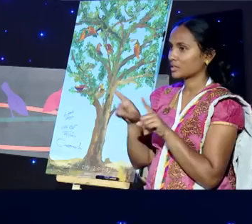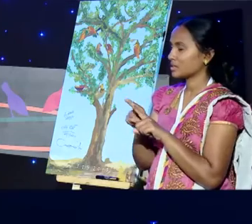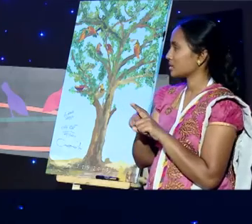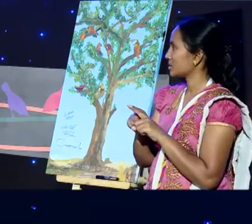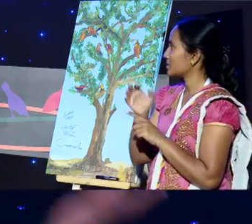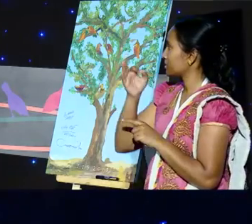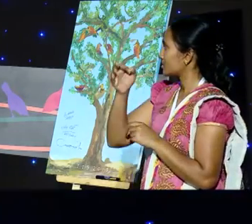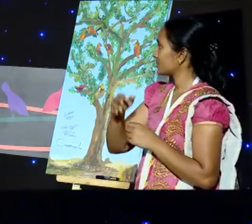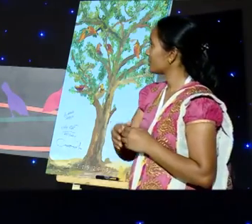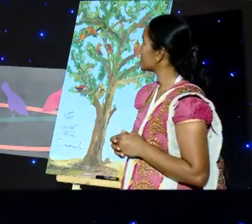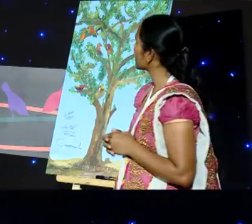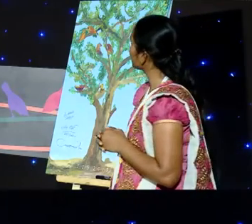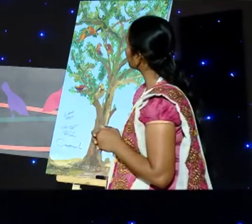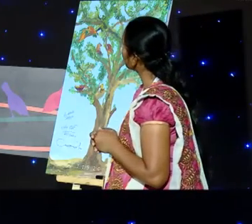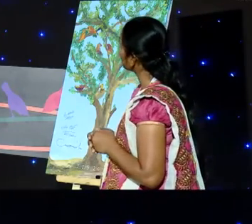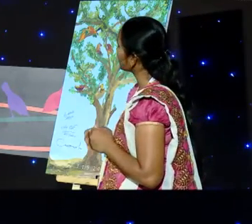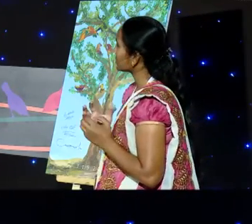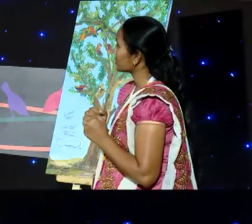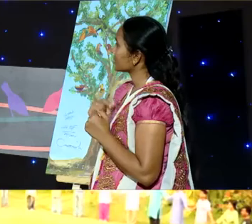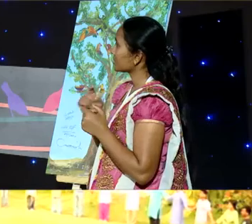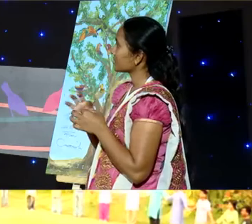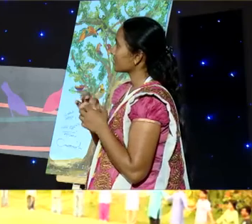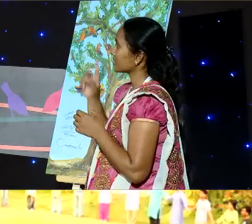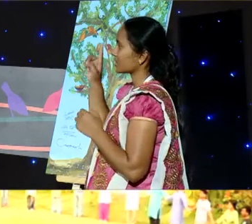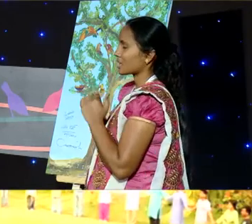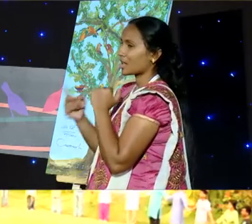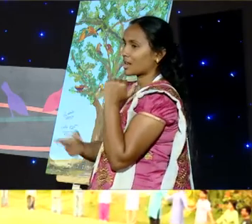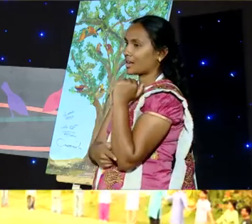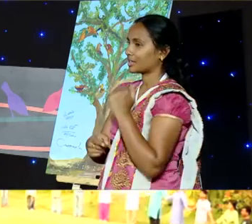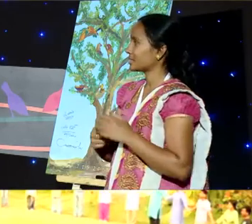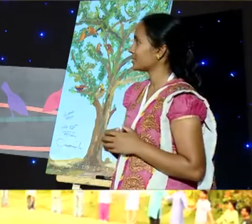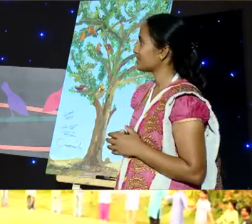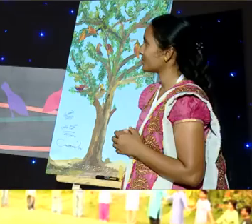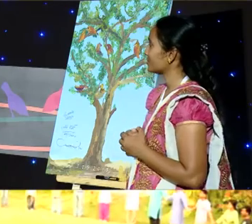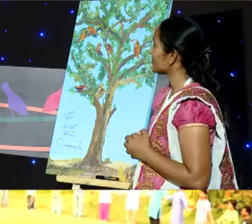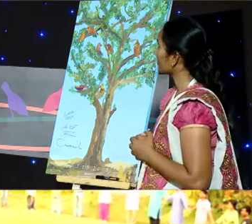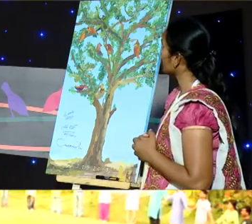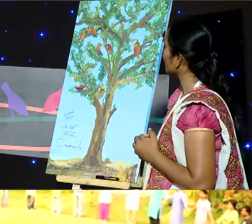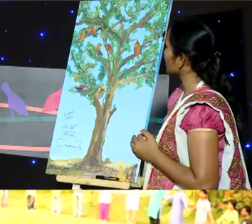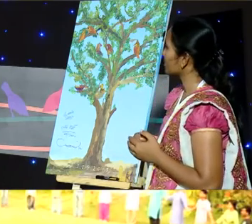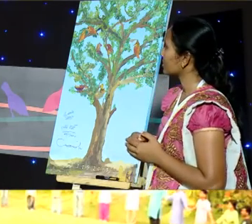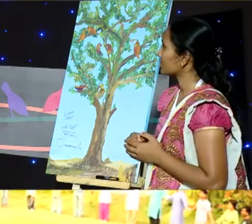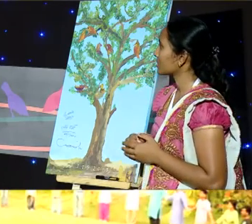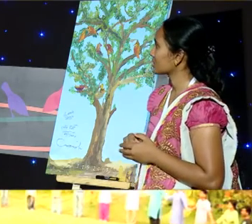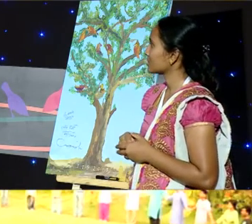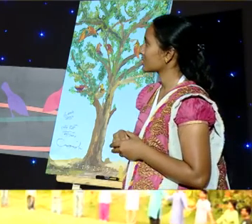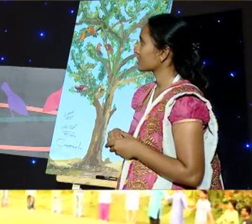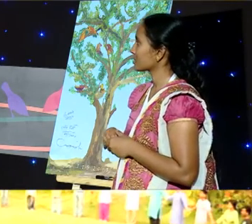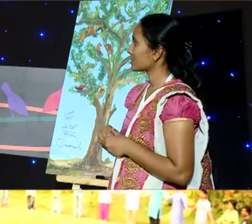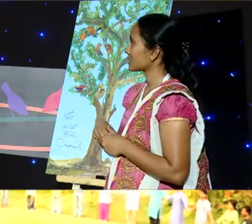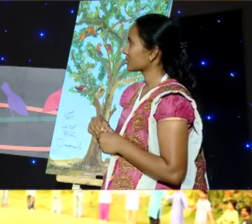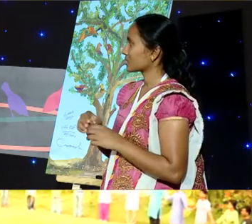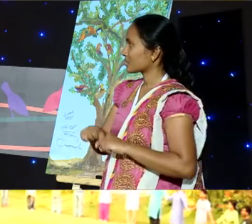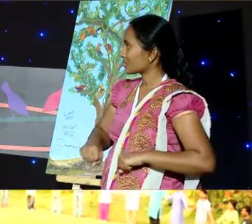I'll end, I feel like I'm just spontaneously riffing, but I'll end with this one last thing, which is a quote by a Buddhist monk. A Buddhist monk was in front of all